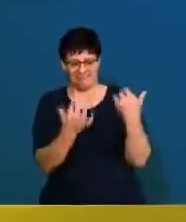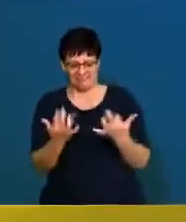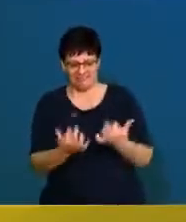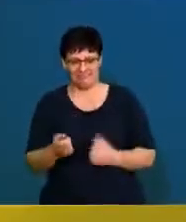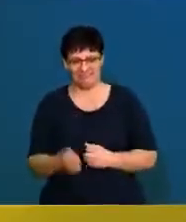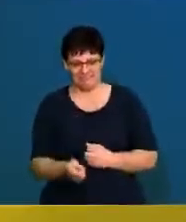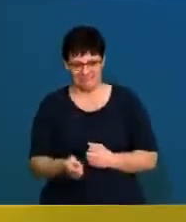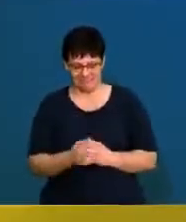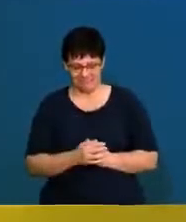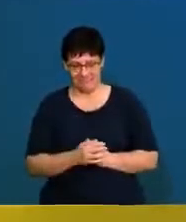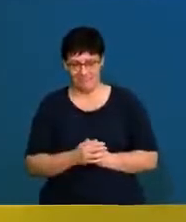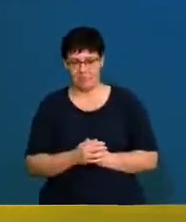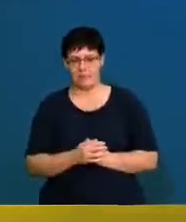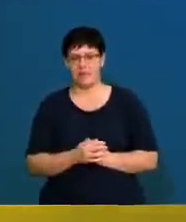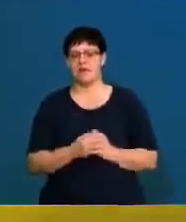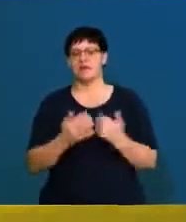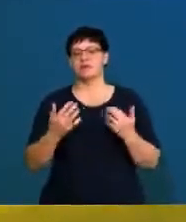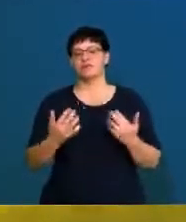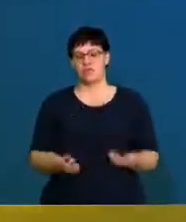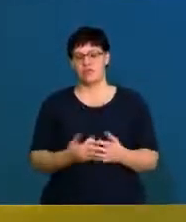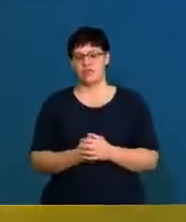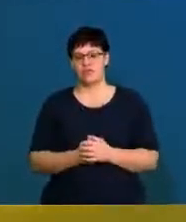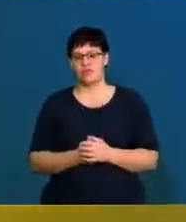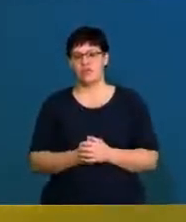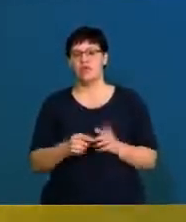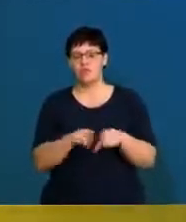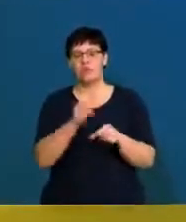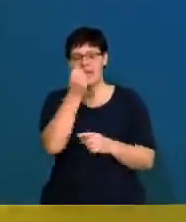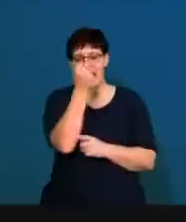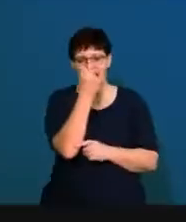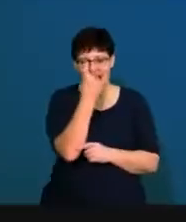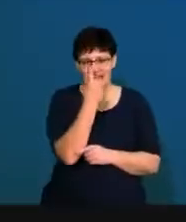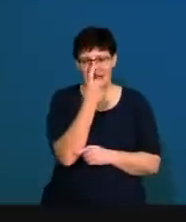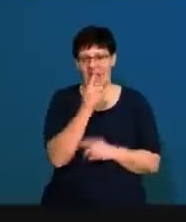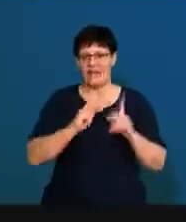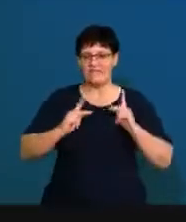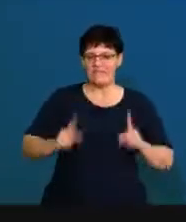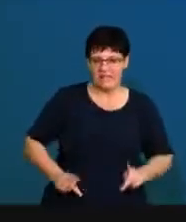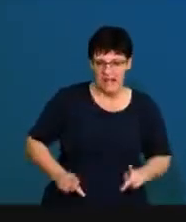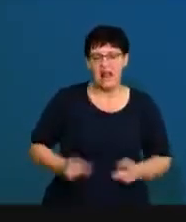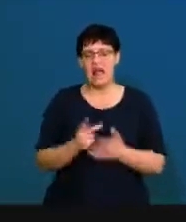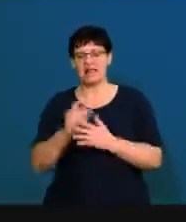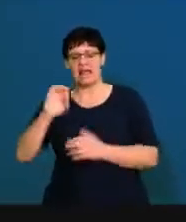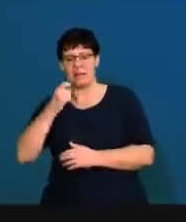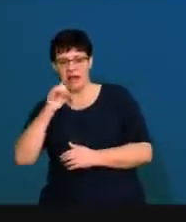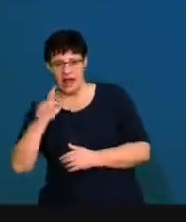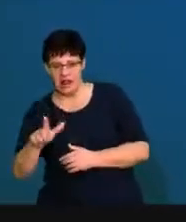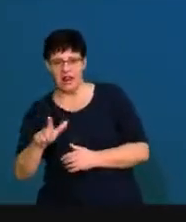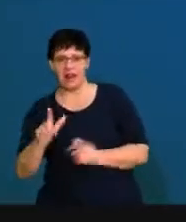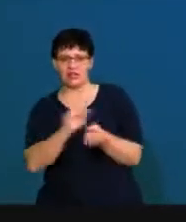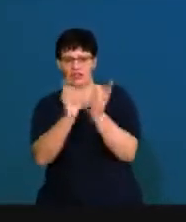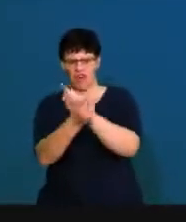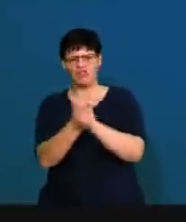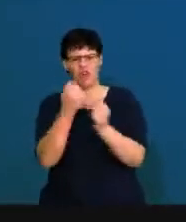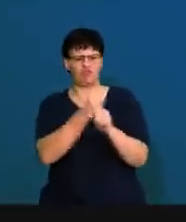out subsequent to that. Okay, right. So also understand the difference between physical and chemical change. That's grade 10 stuff.